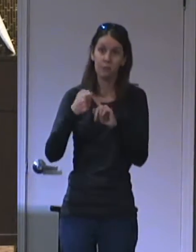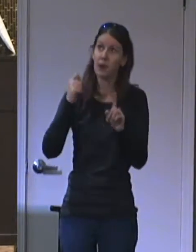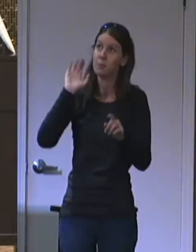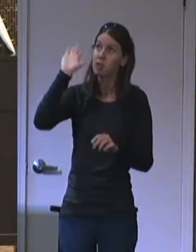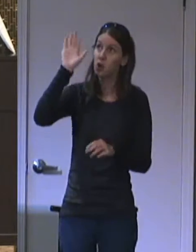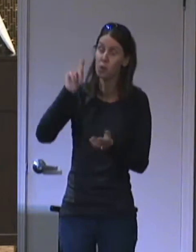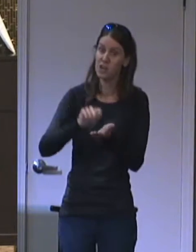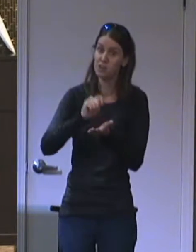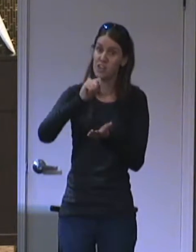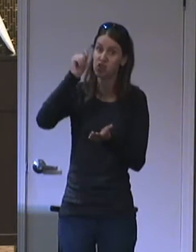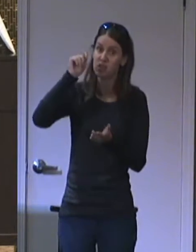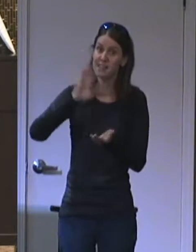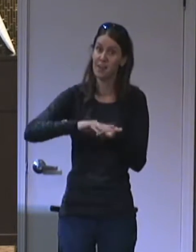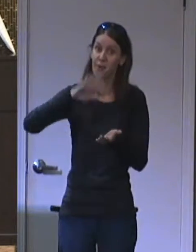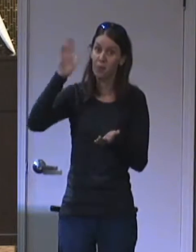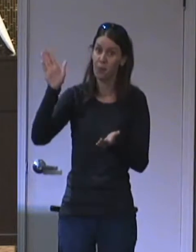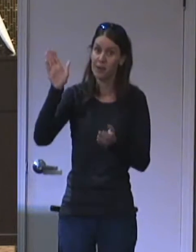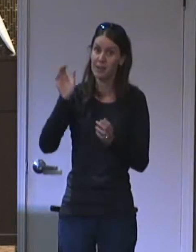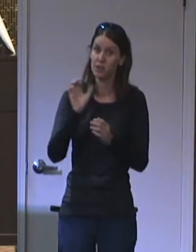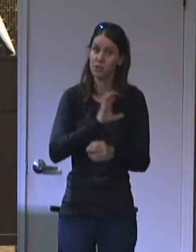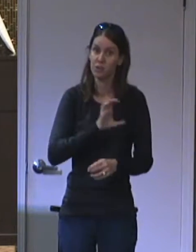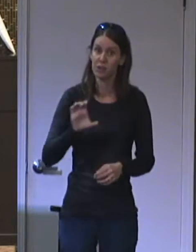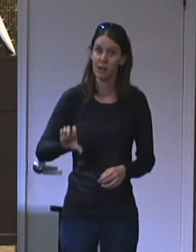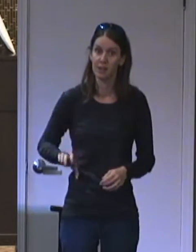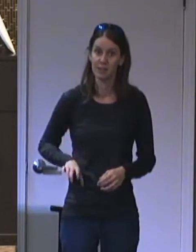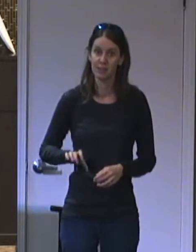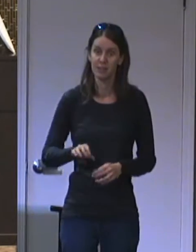in glory by Christ Jesus.